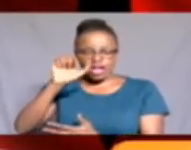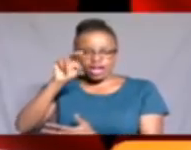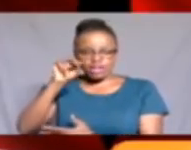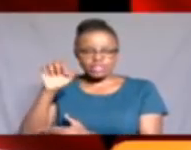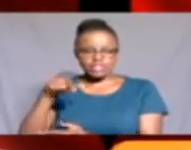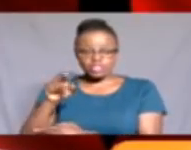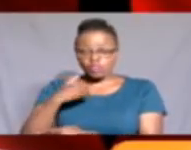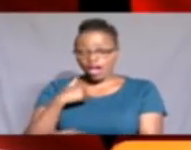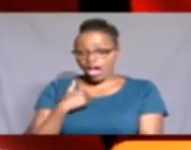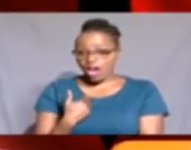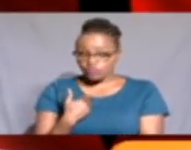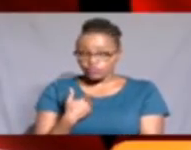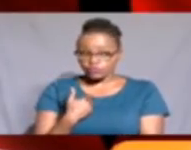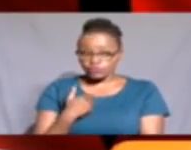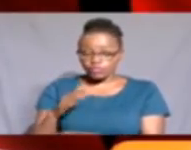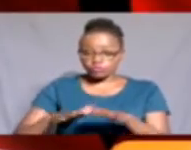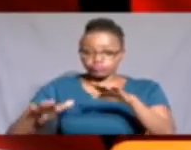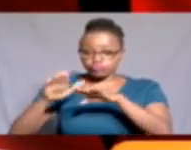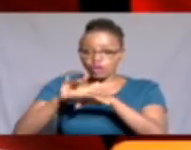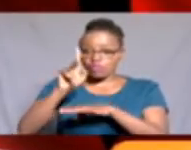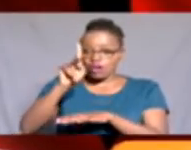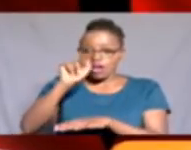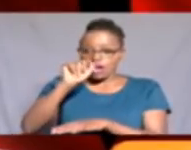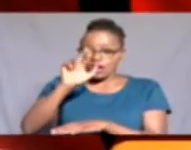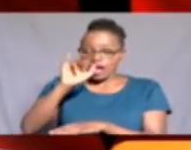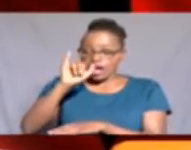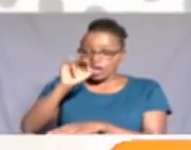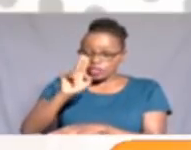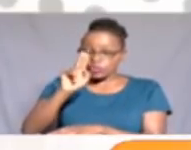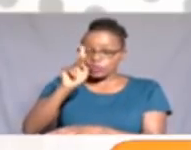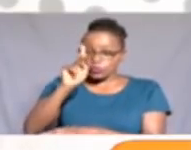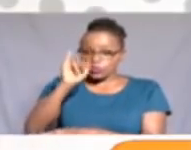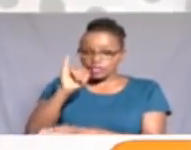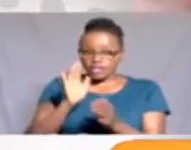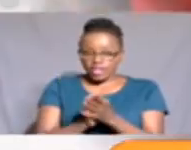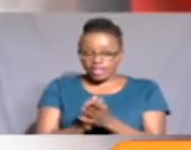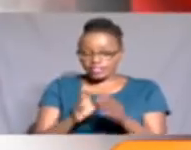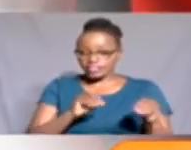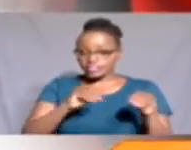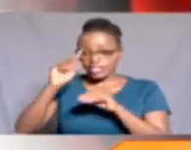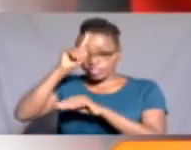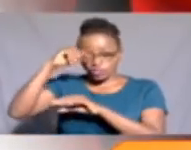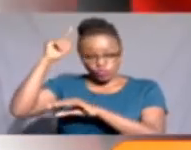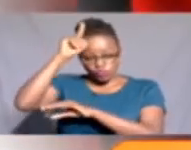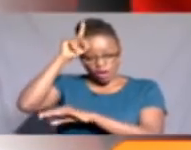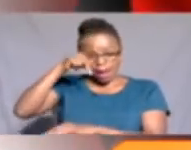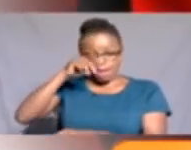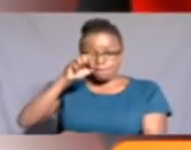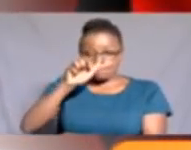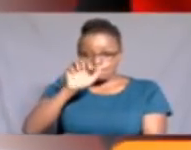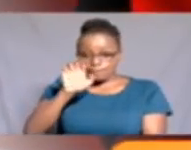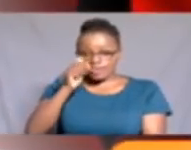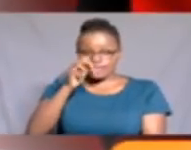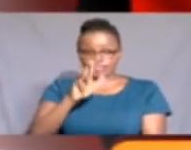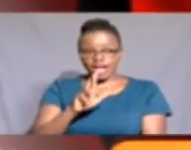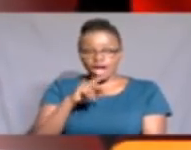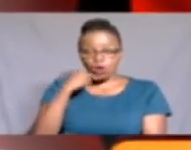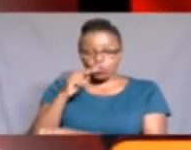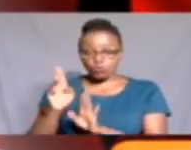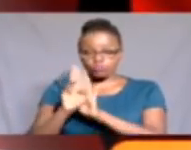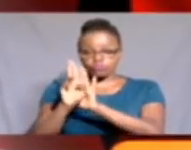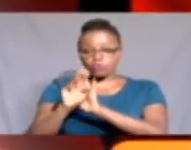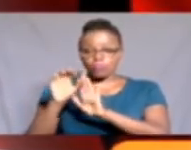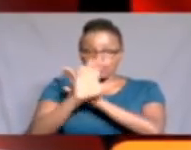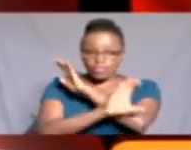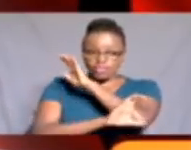to Rome, Karaoke Mugwe, Abu Dhabi, Mwendwa Musembi to Dubai. Peter Katana Angore will represent the